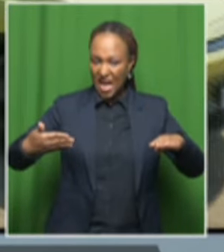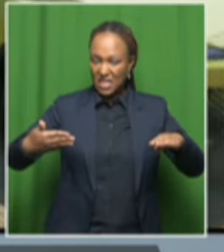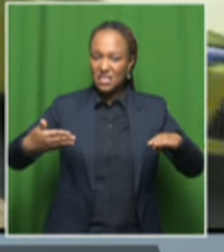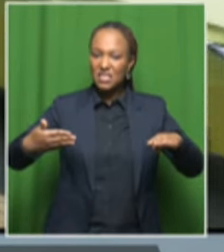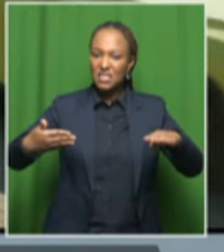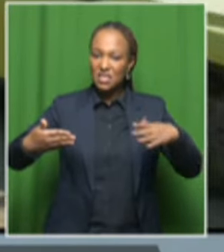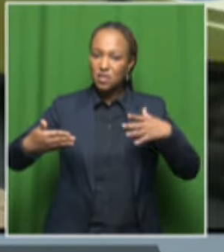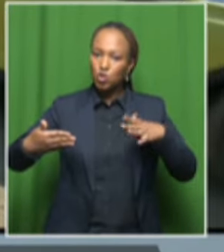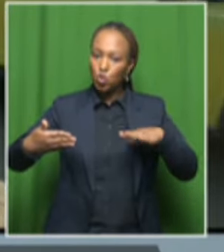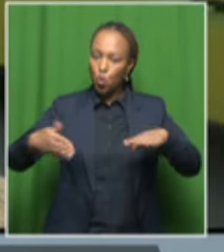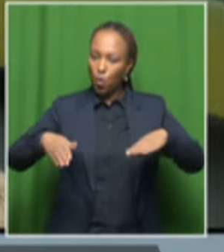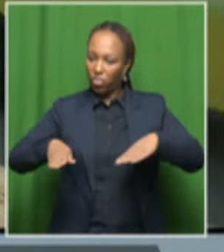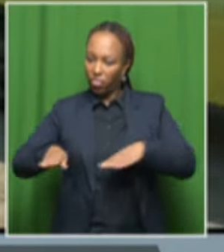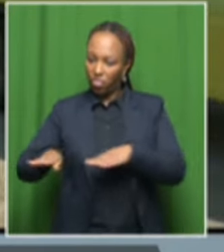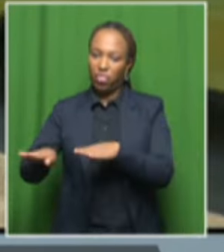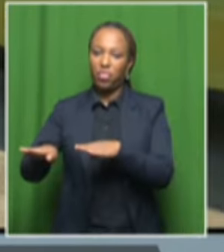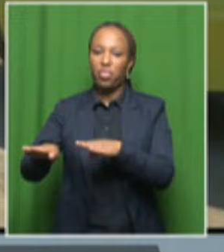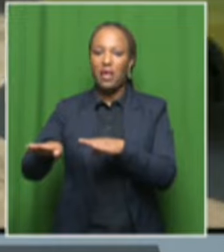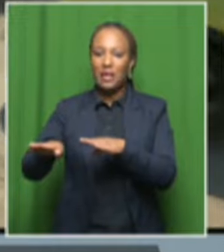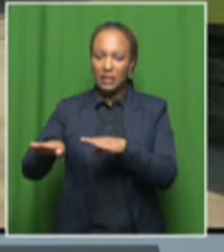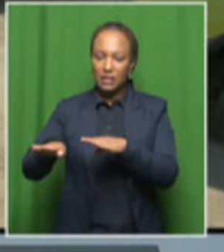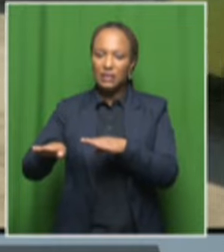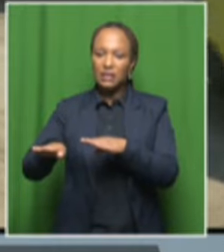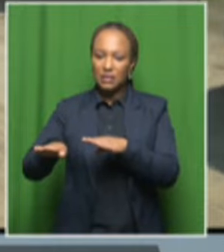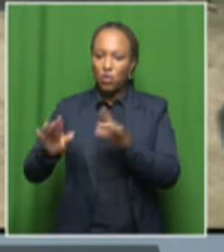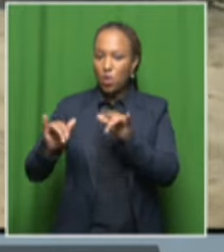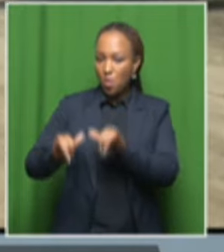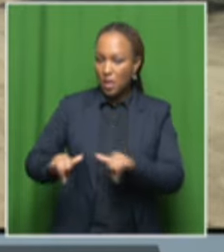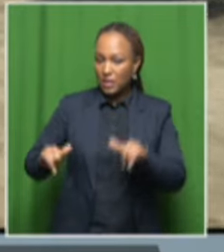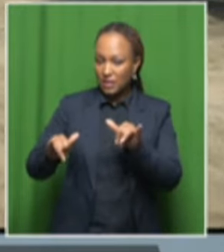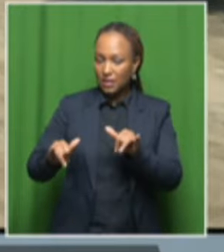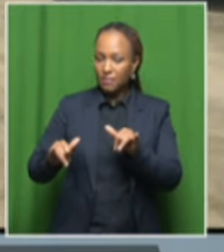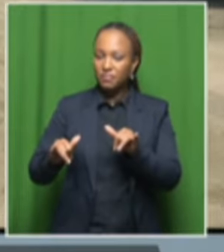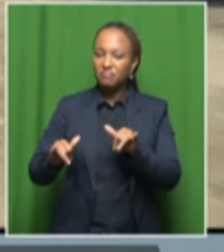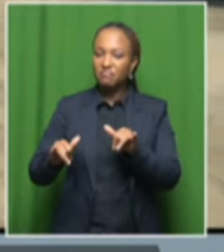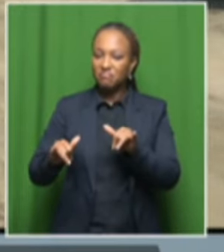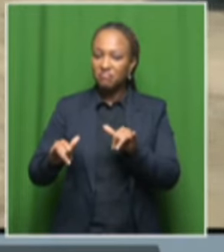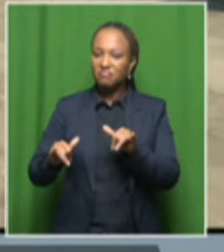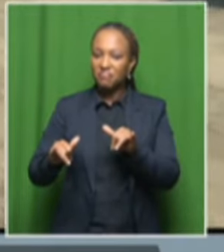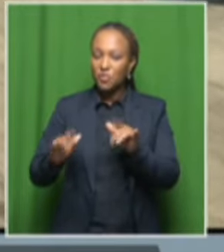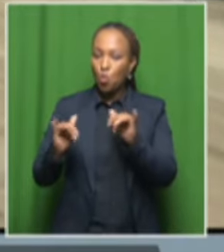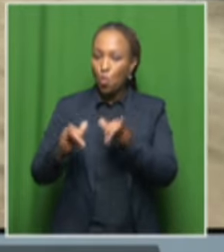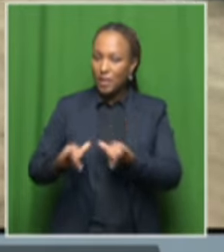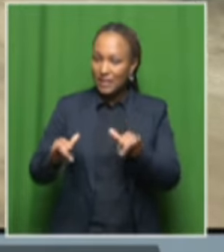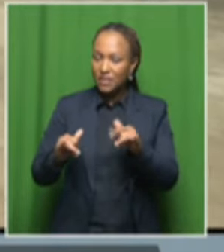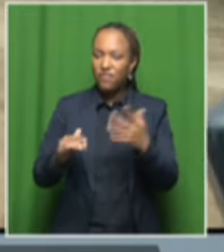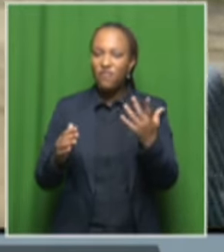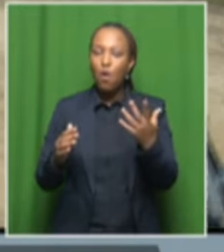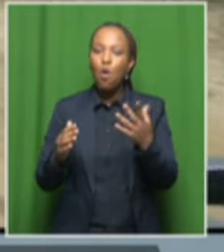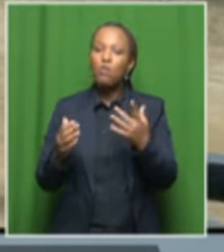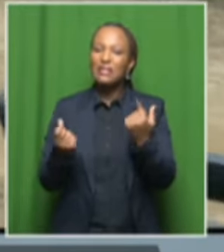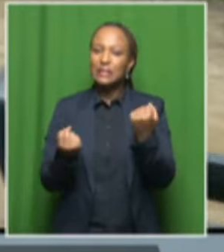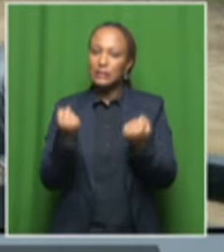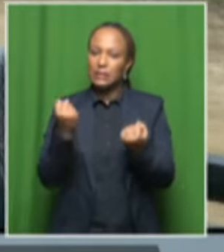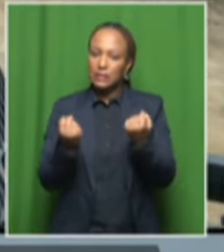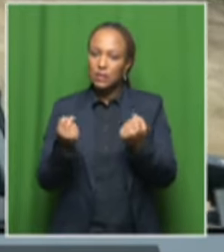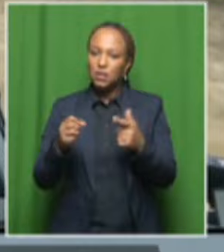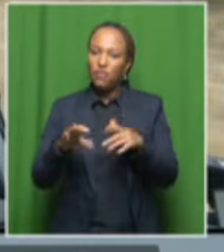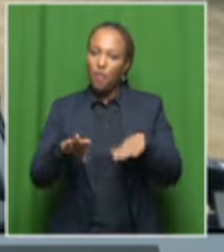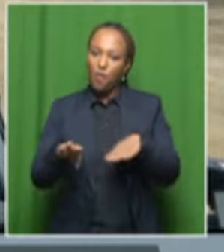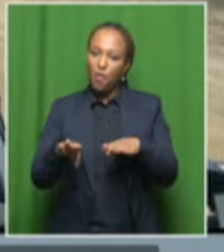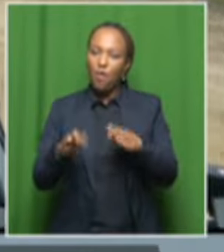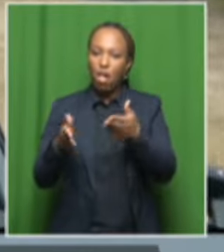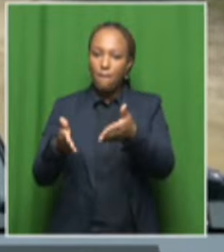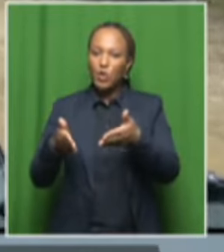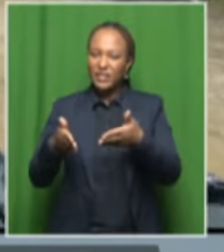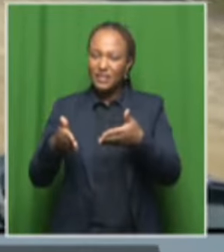of Nkwankwa Stadium, just waiting for the hearse and the procession to make its way